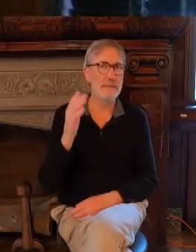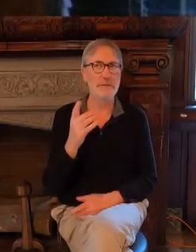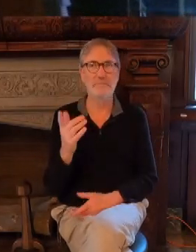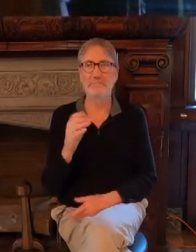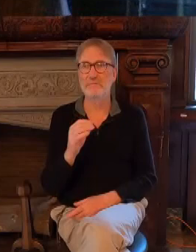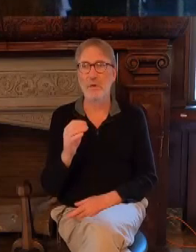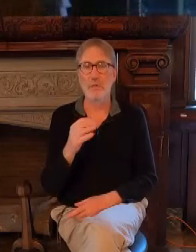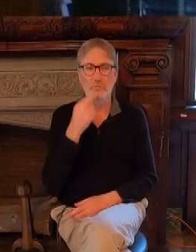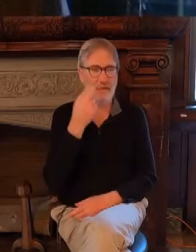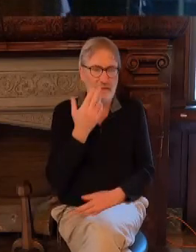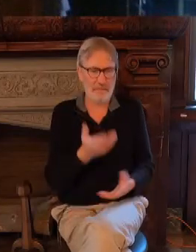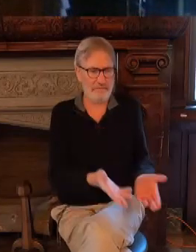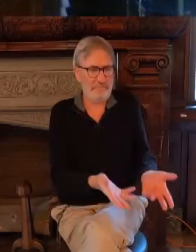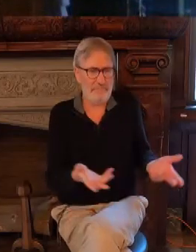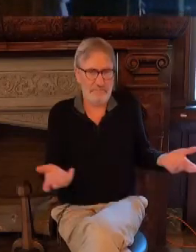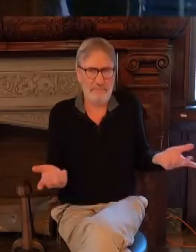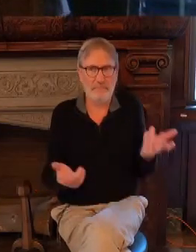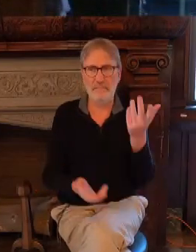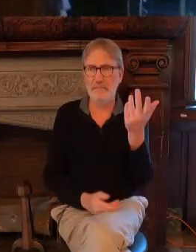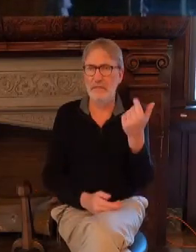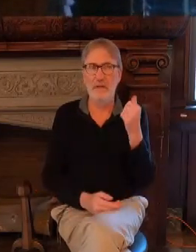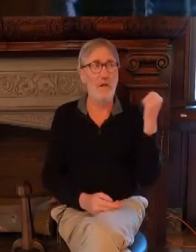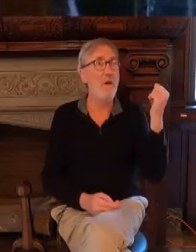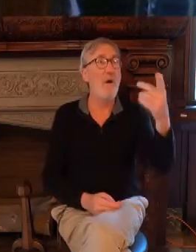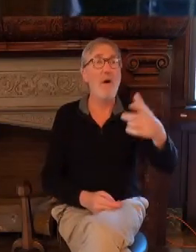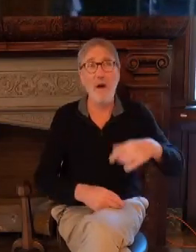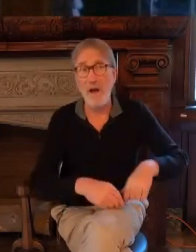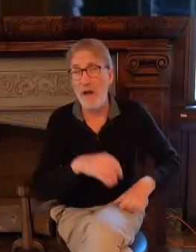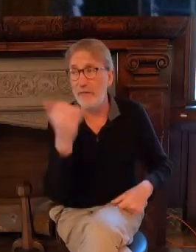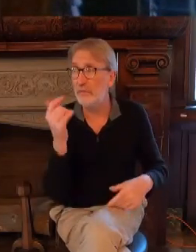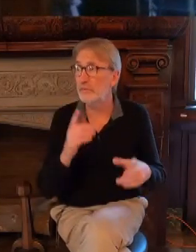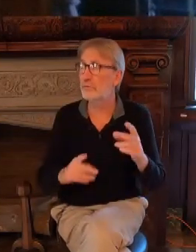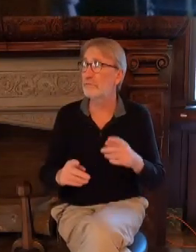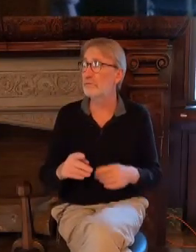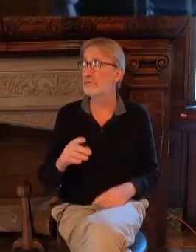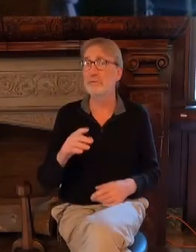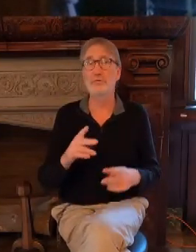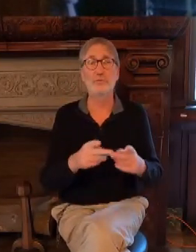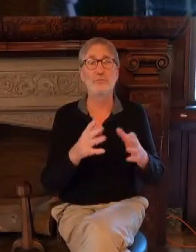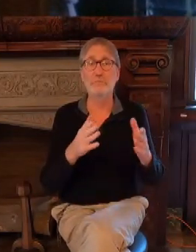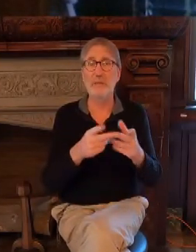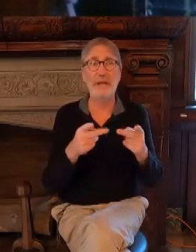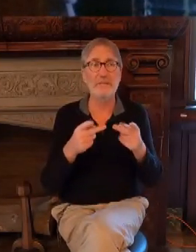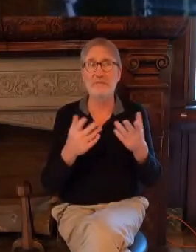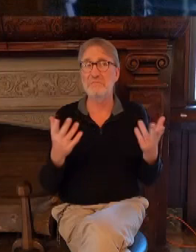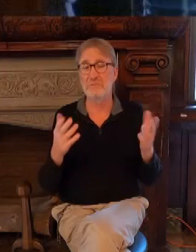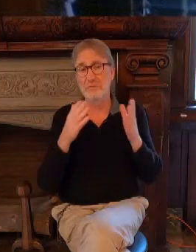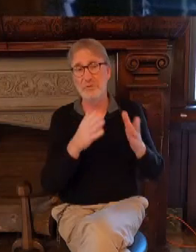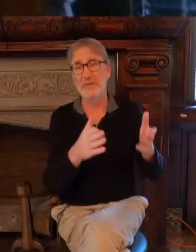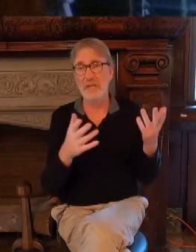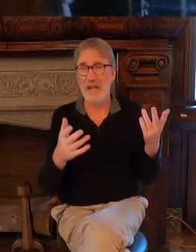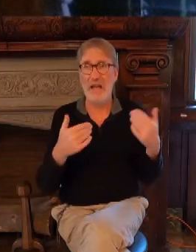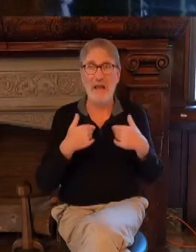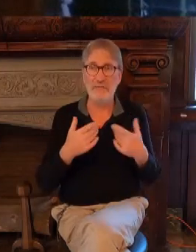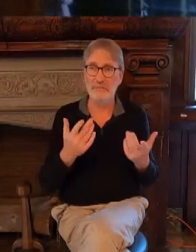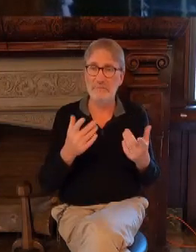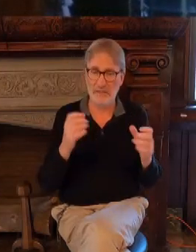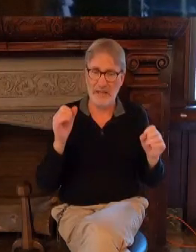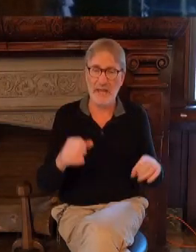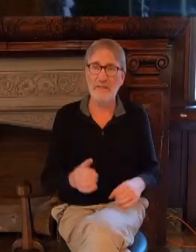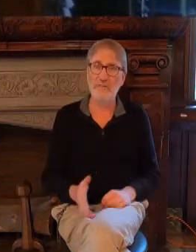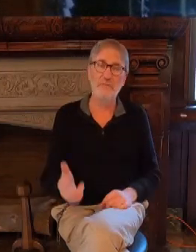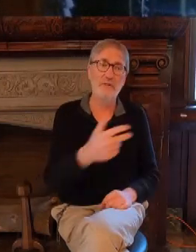any rhyme or reason. And every other street coming into North Avenue in every other phase has an ability to turn